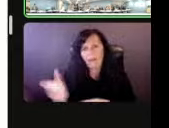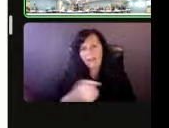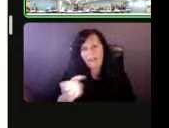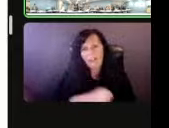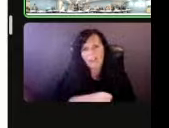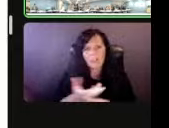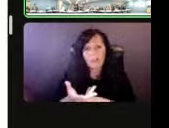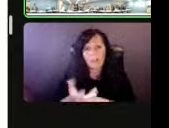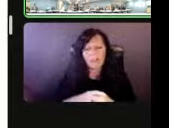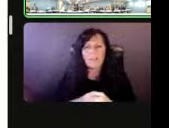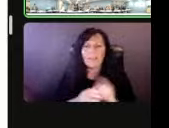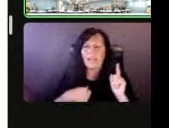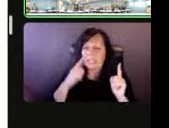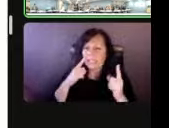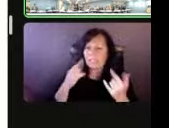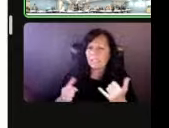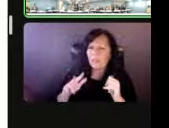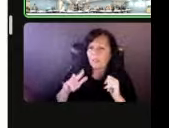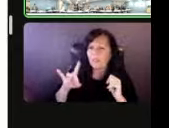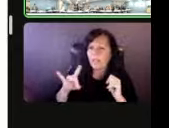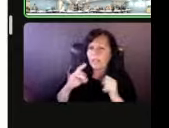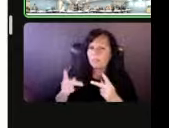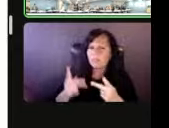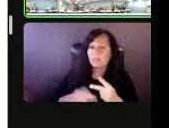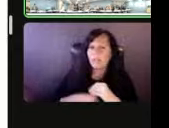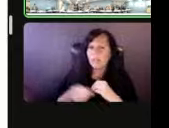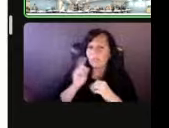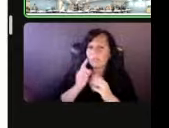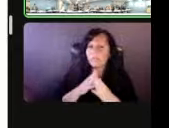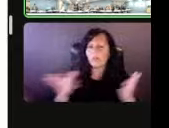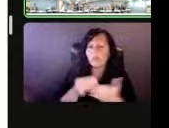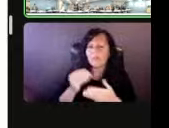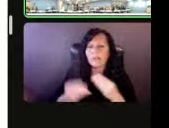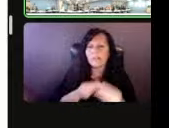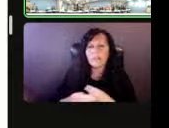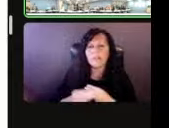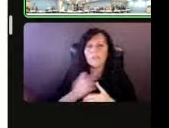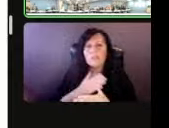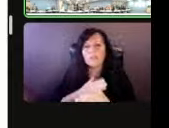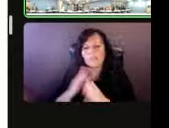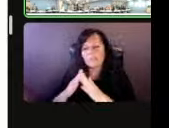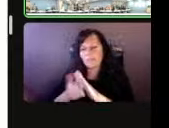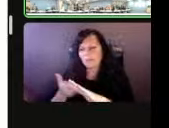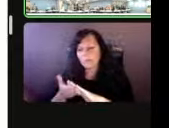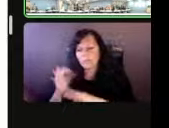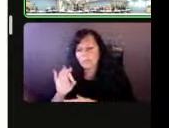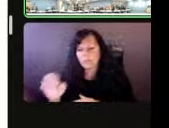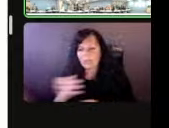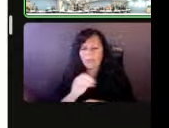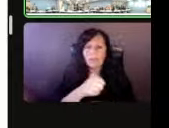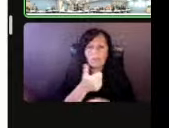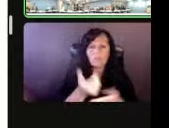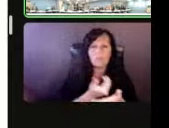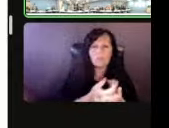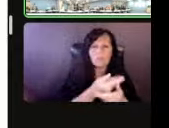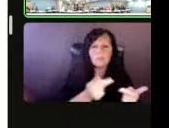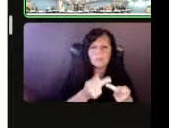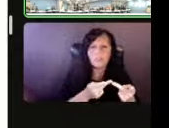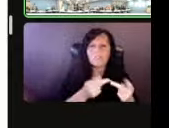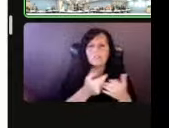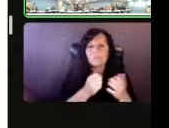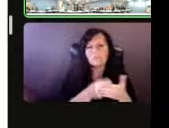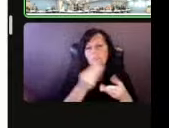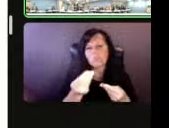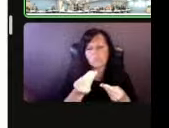38 positions that were added in the general fund between the city operations fee and the other new positions that were recommended in the budget.